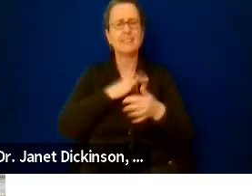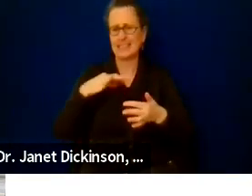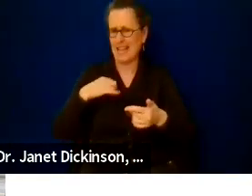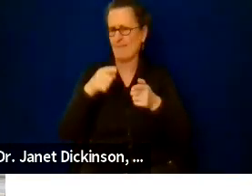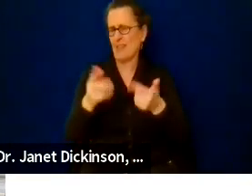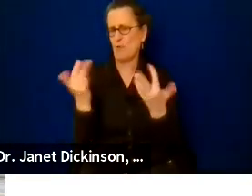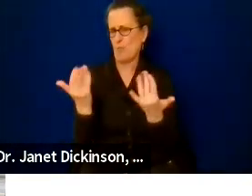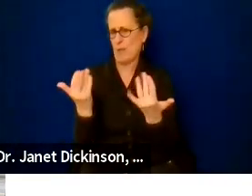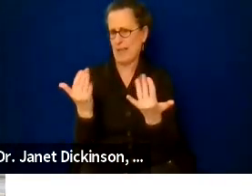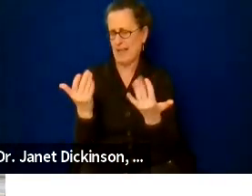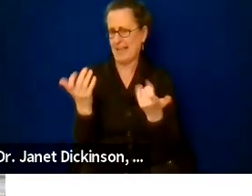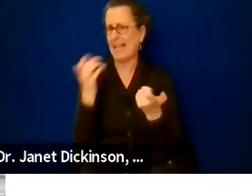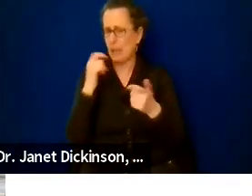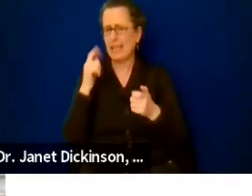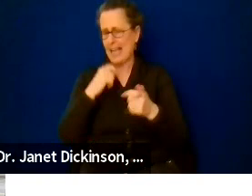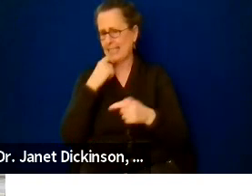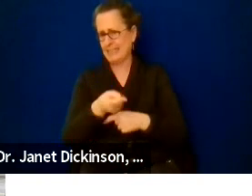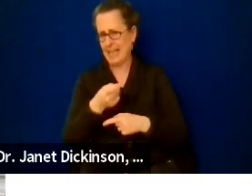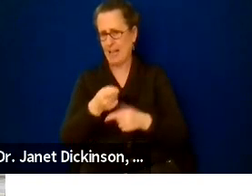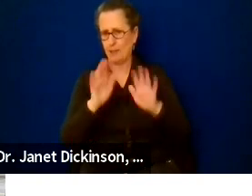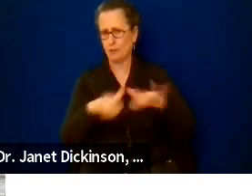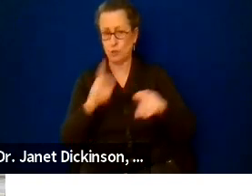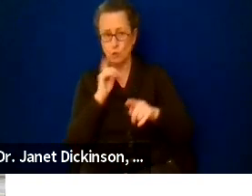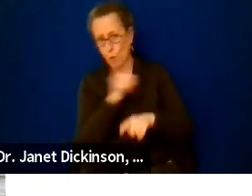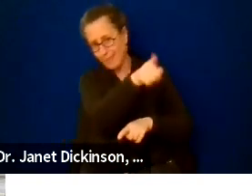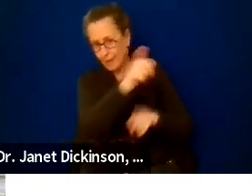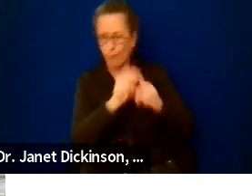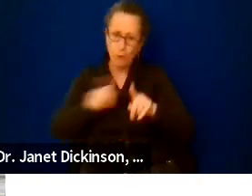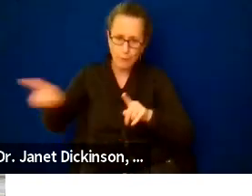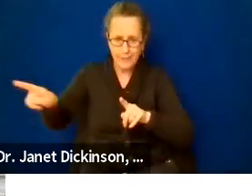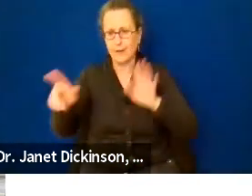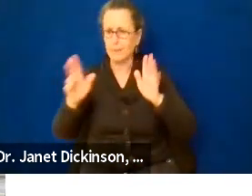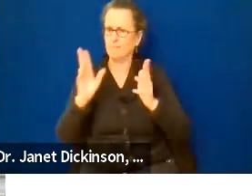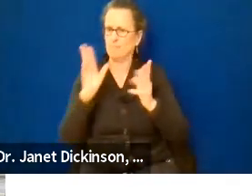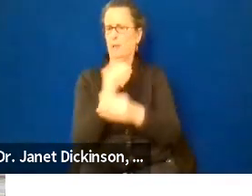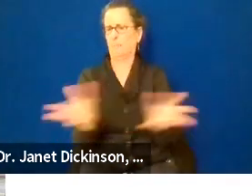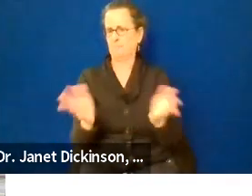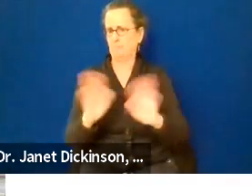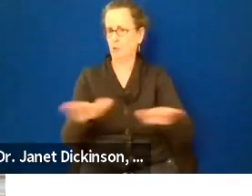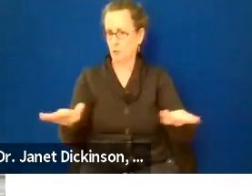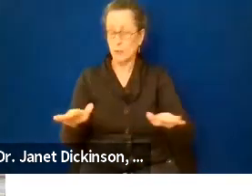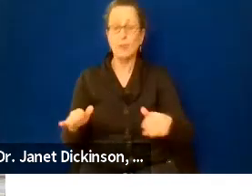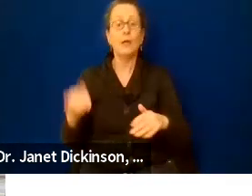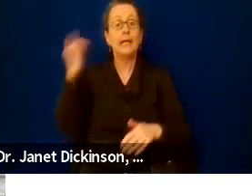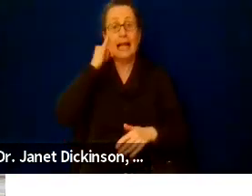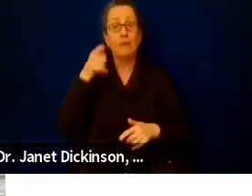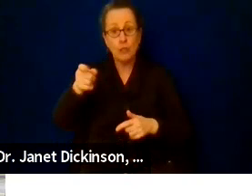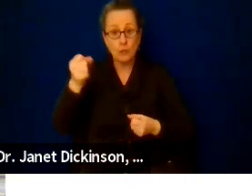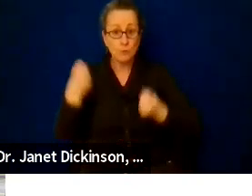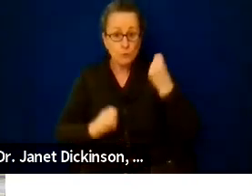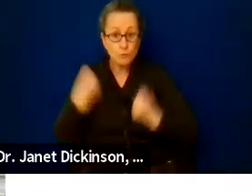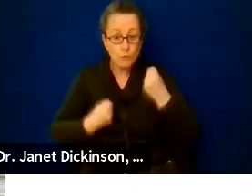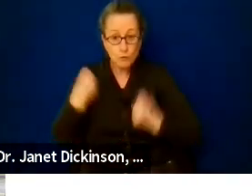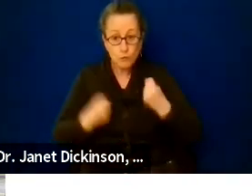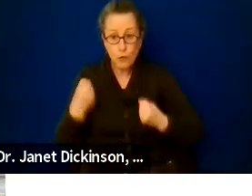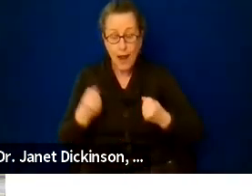to send them in the correct direction and help them find their way. If they are arriving via a parent vehicle or a guardian